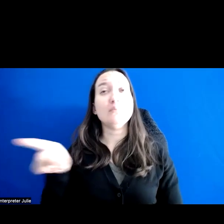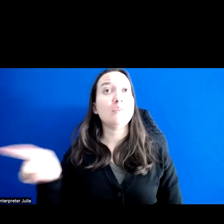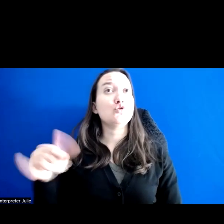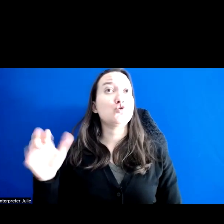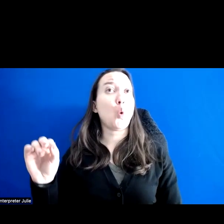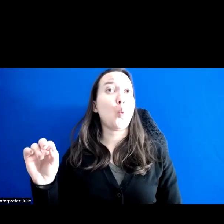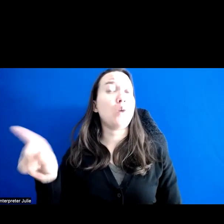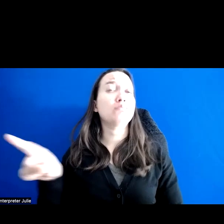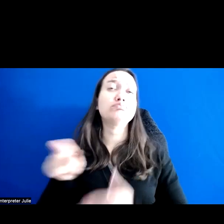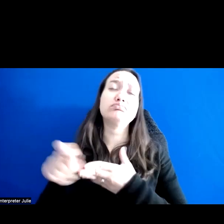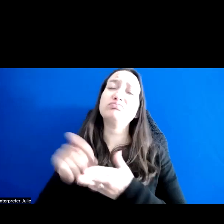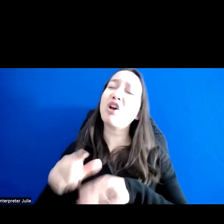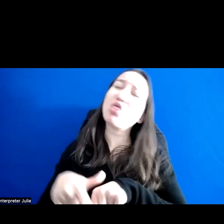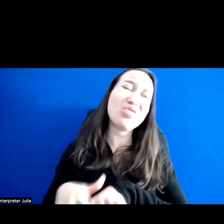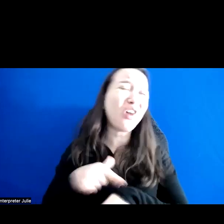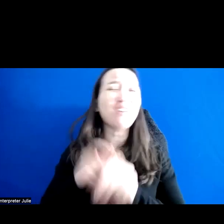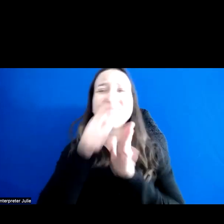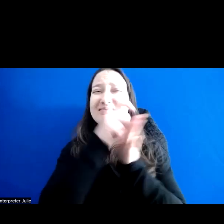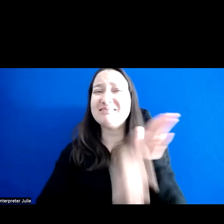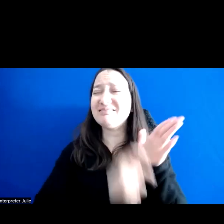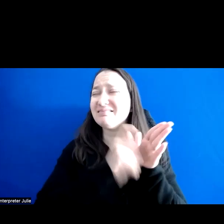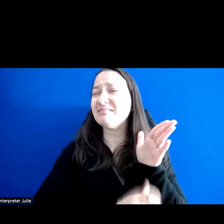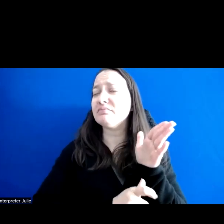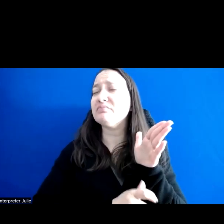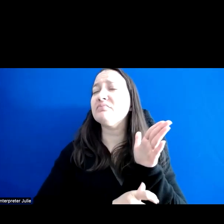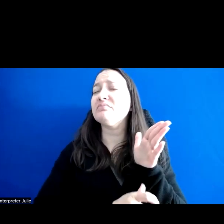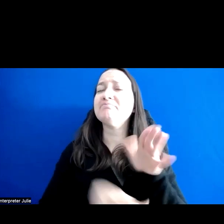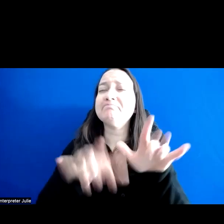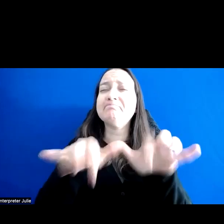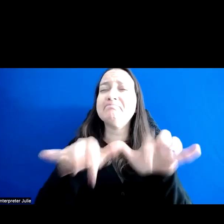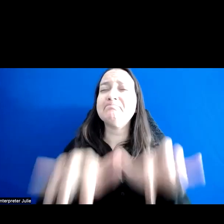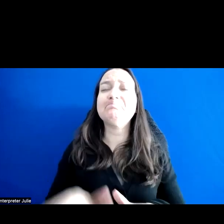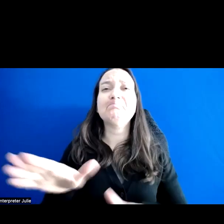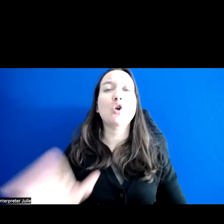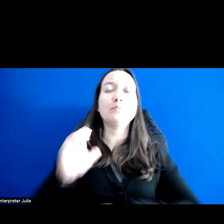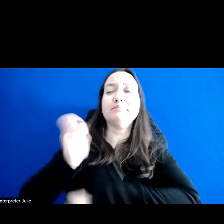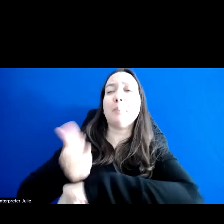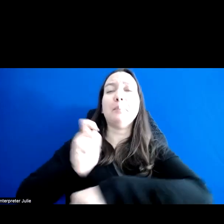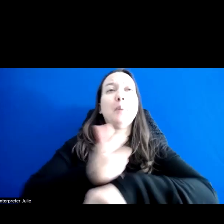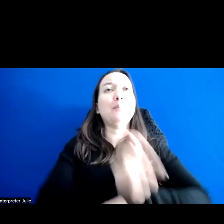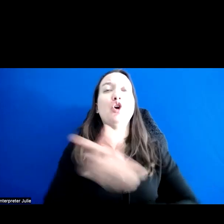wrote a long article in this catalogue, setting out her wares, as it were.